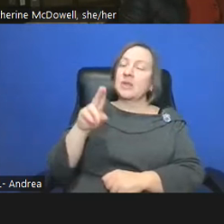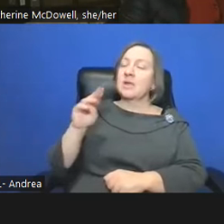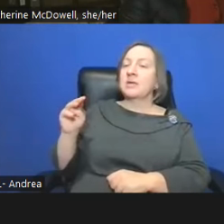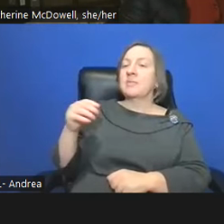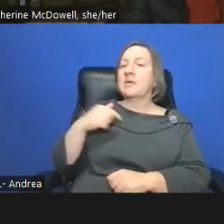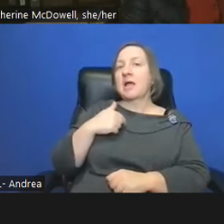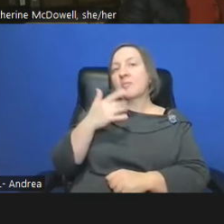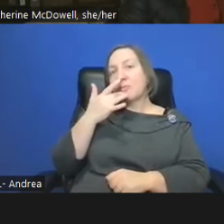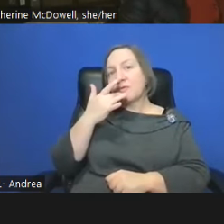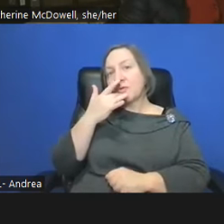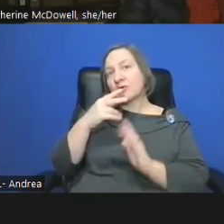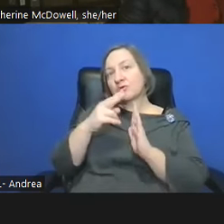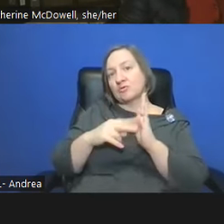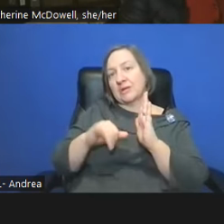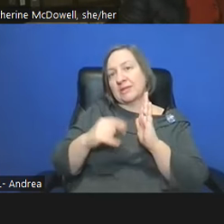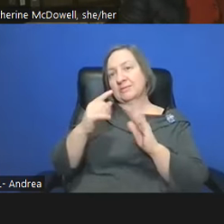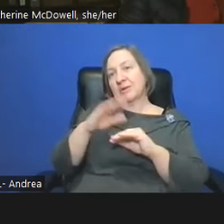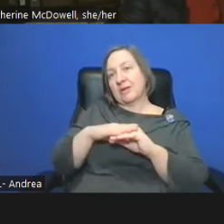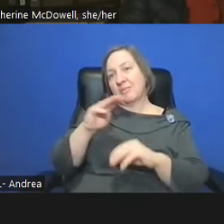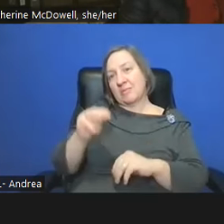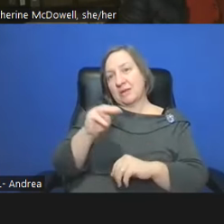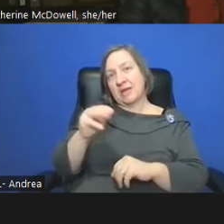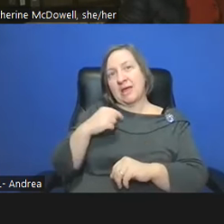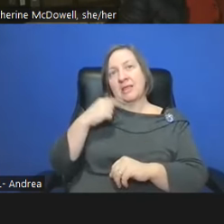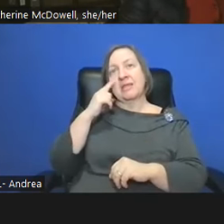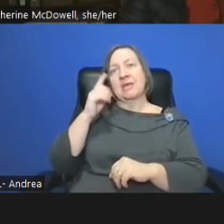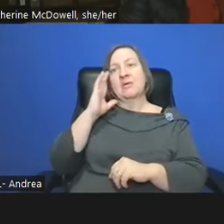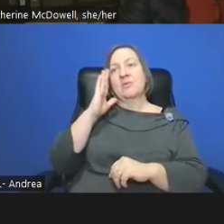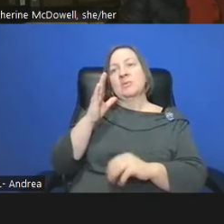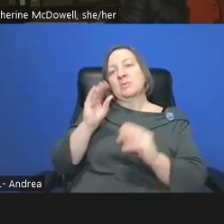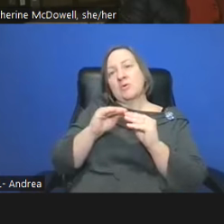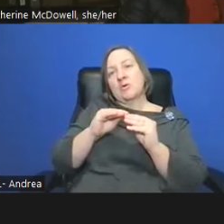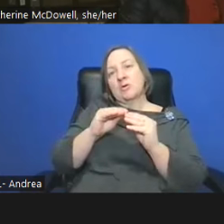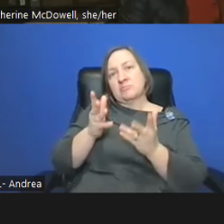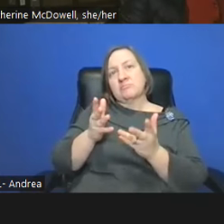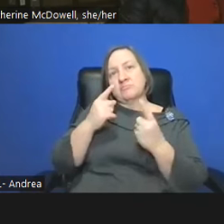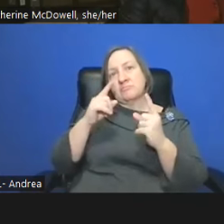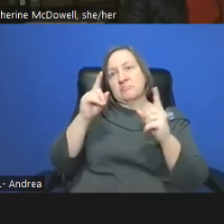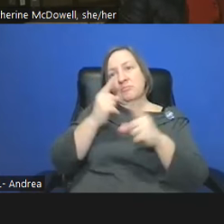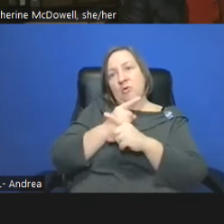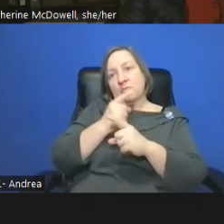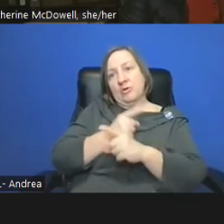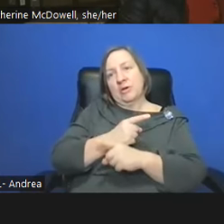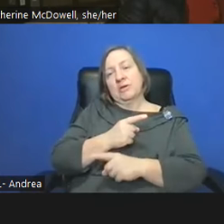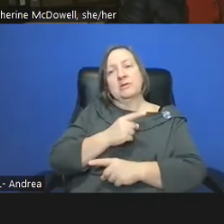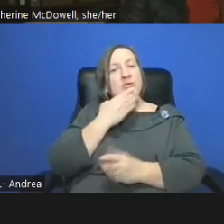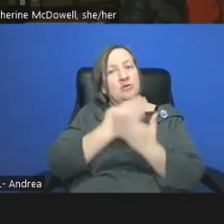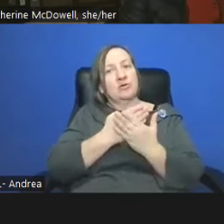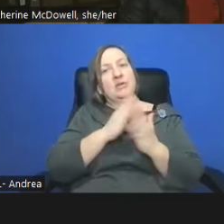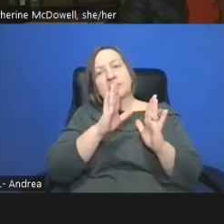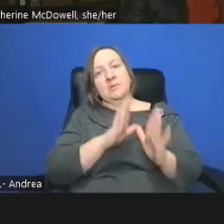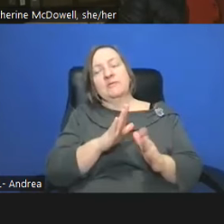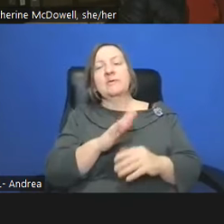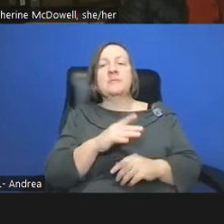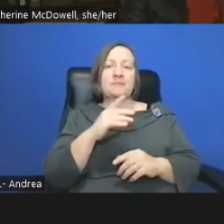I prefer to read this one on Monday. I think it'd be more Very good. appropriate. Mhm. That's wonderful.